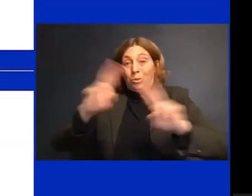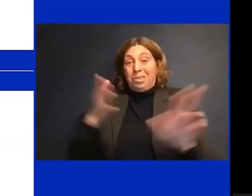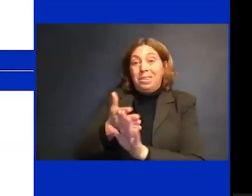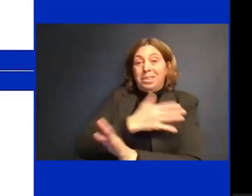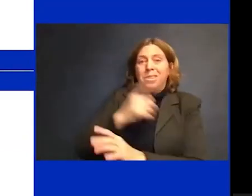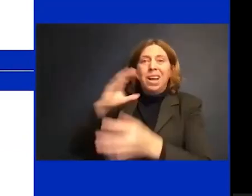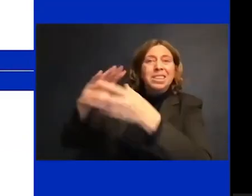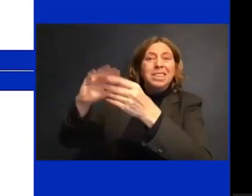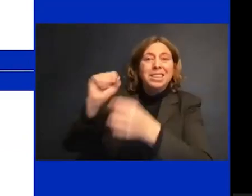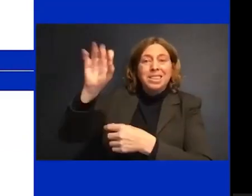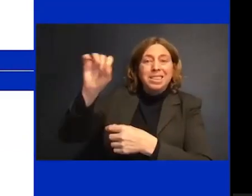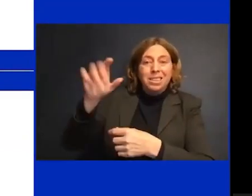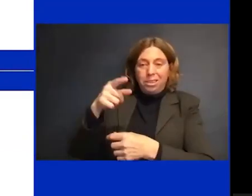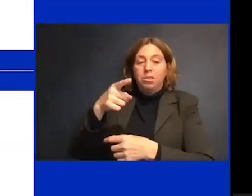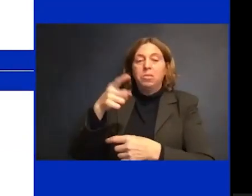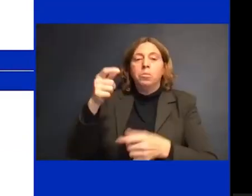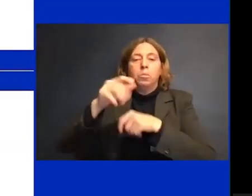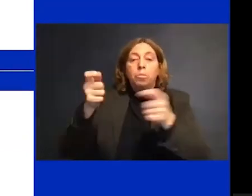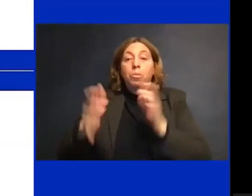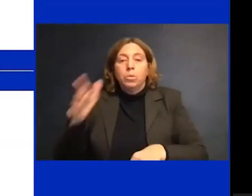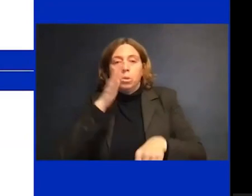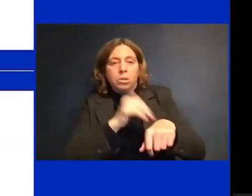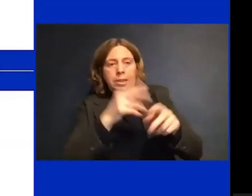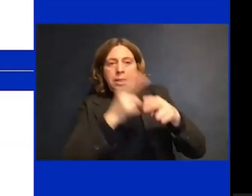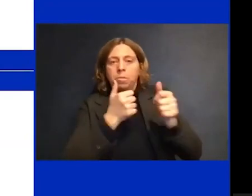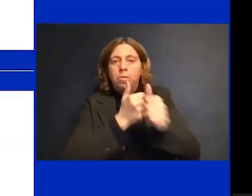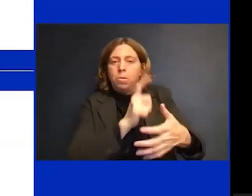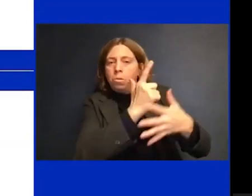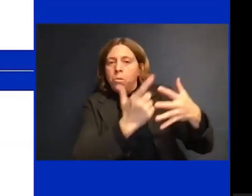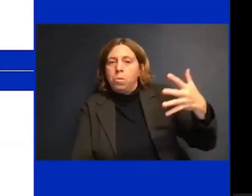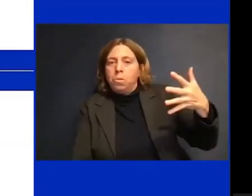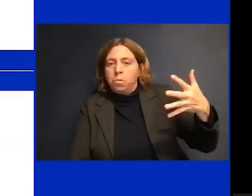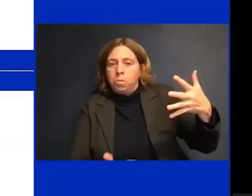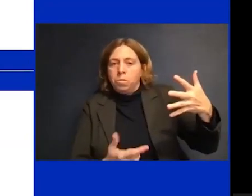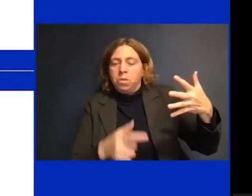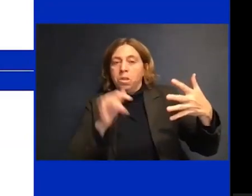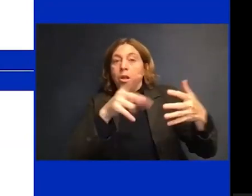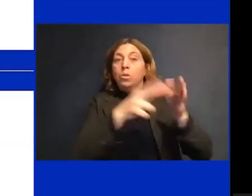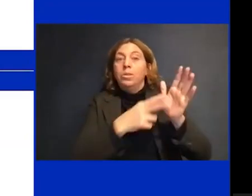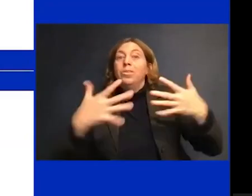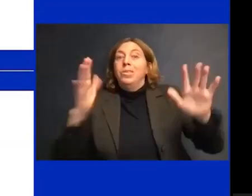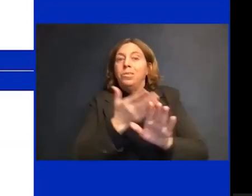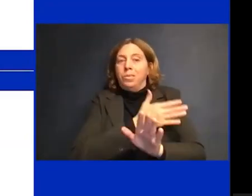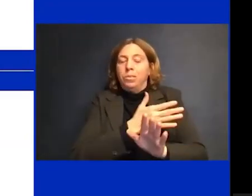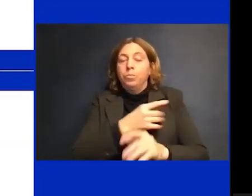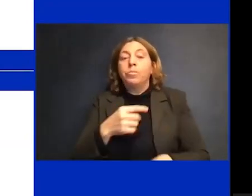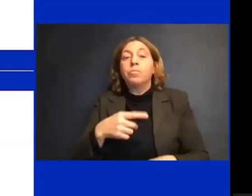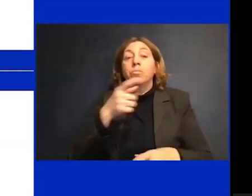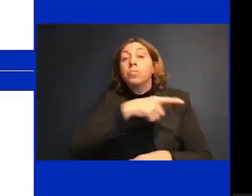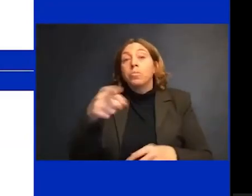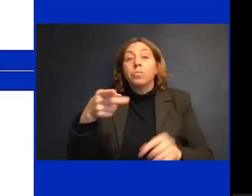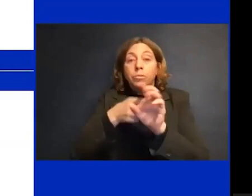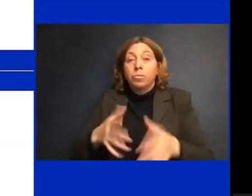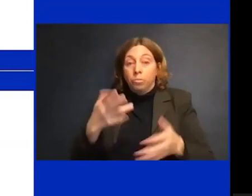comment, the moderator will call your name in the order in which your registration was received. Each participant will